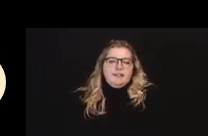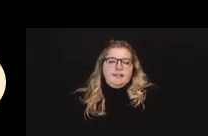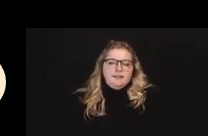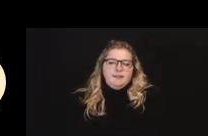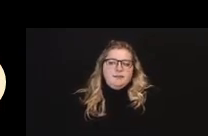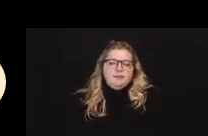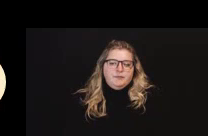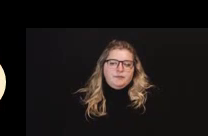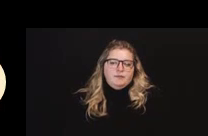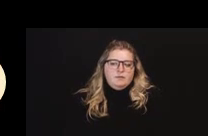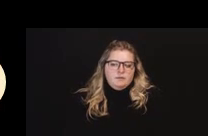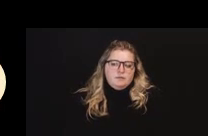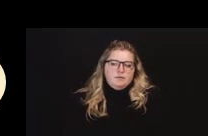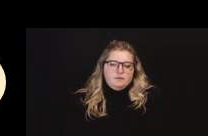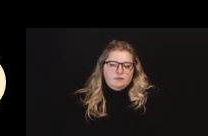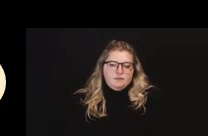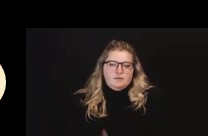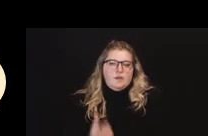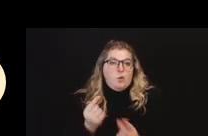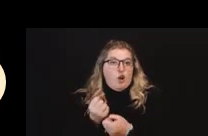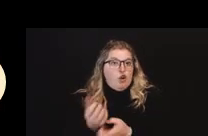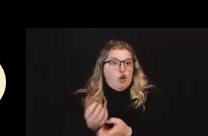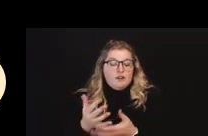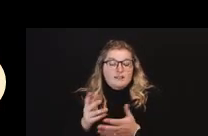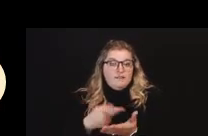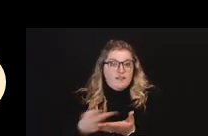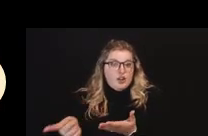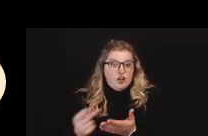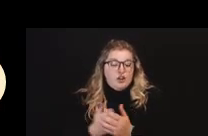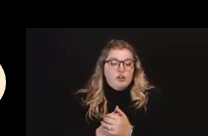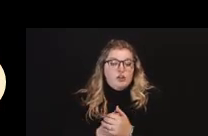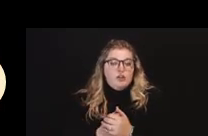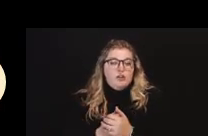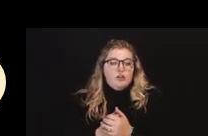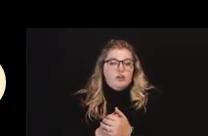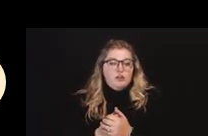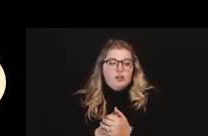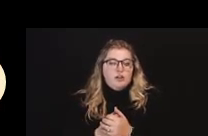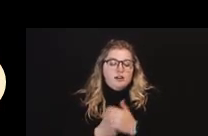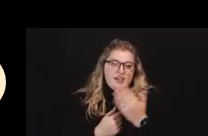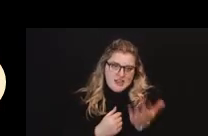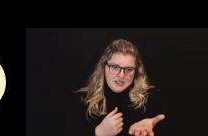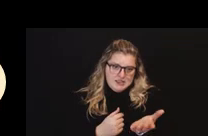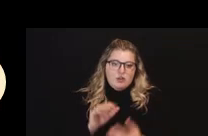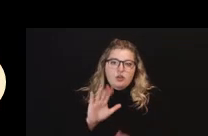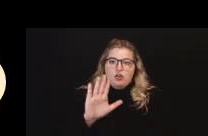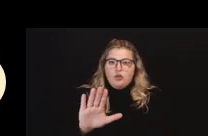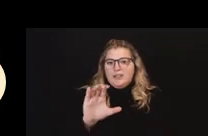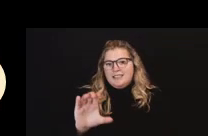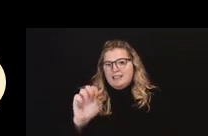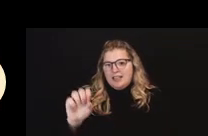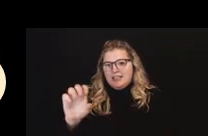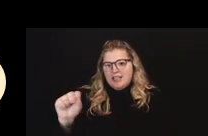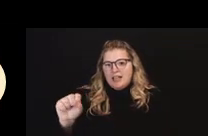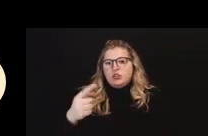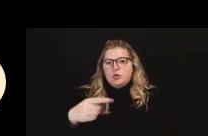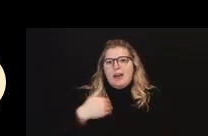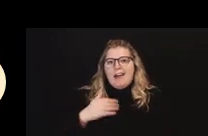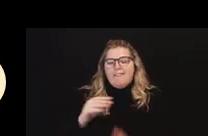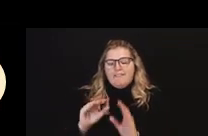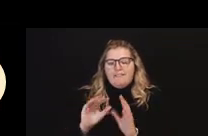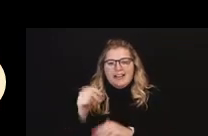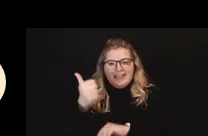it? It's probably more often than not this, and that is in your CSS, you have an explicit height